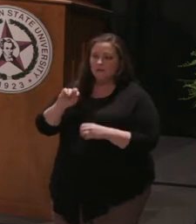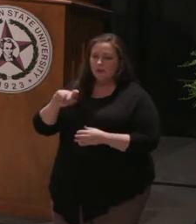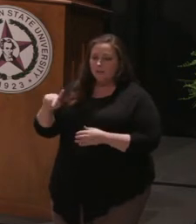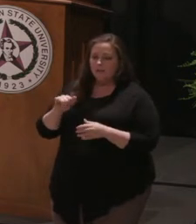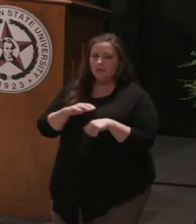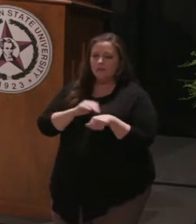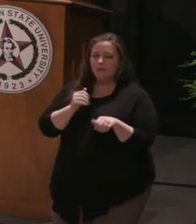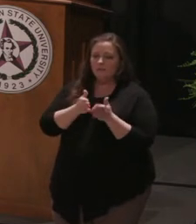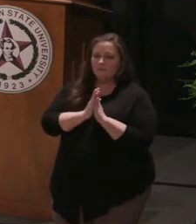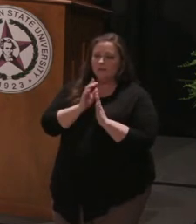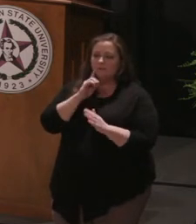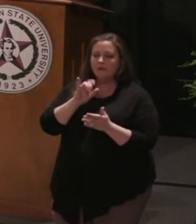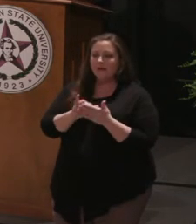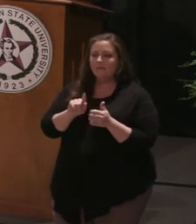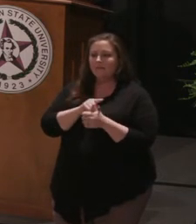for its